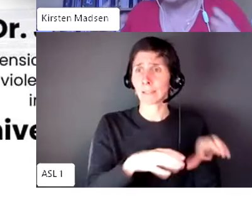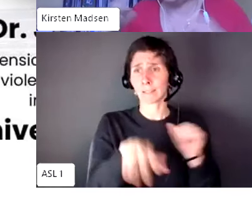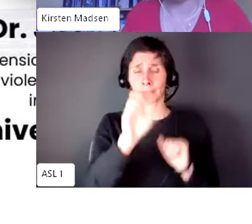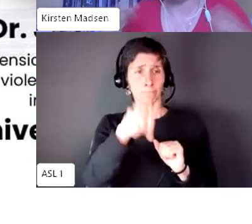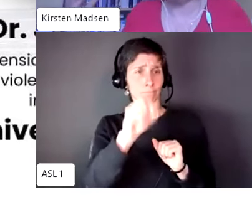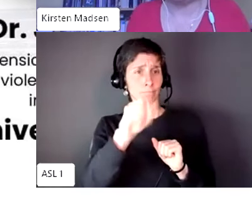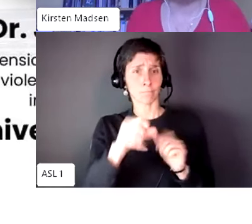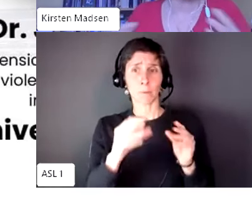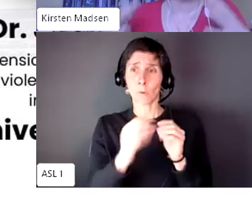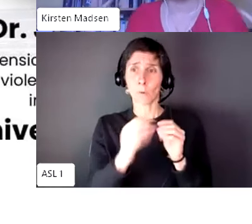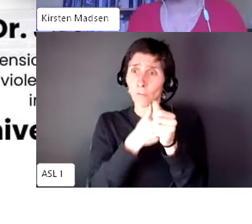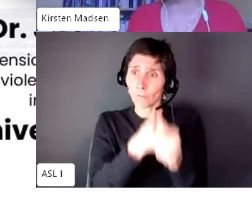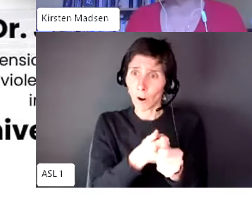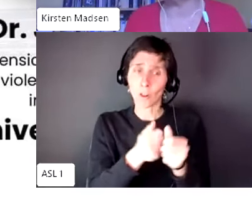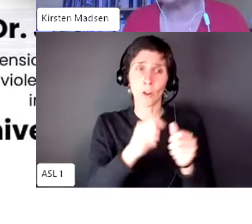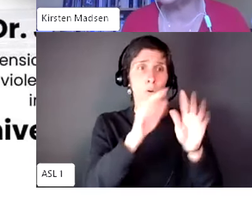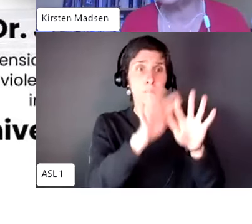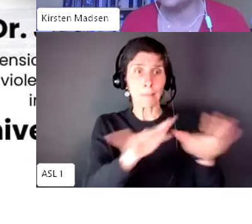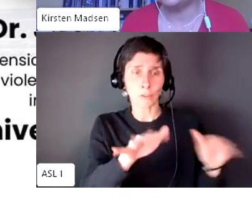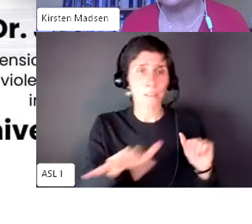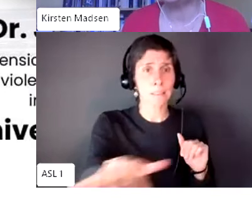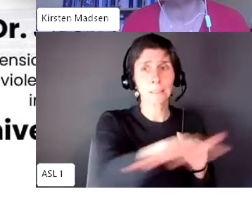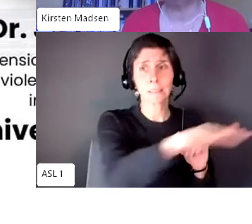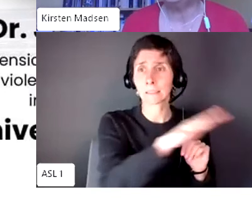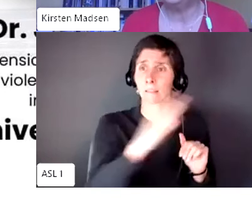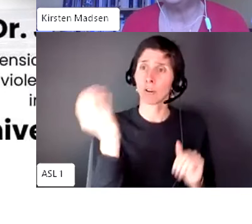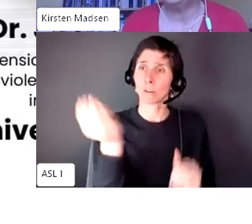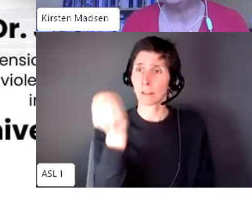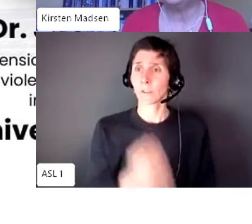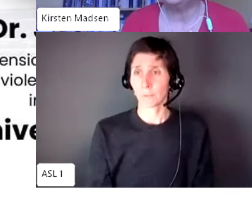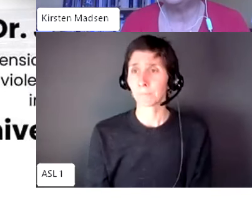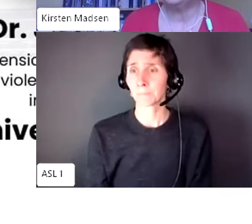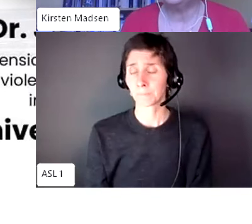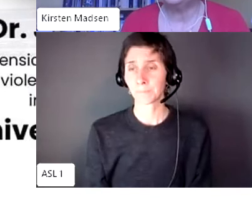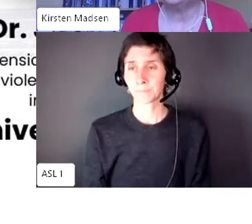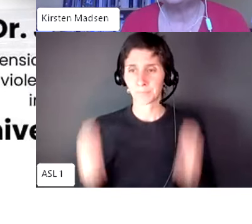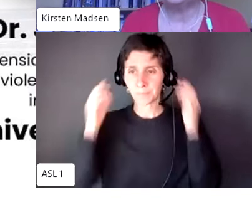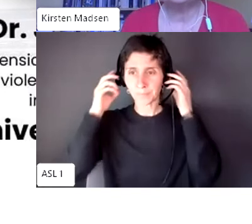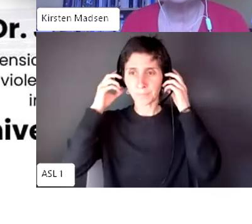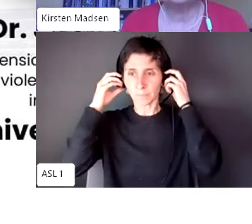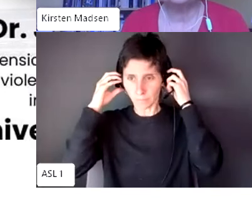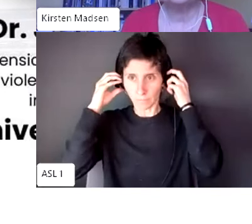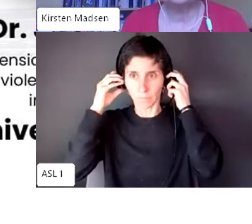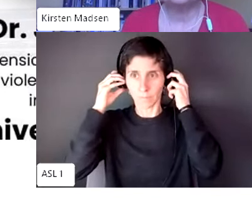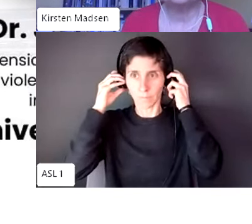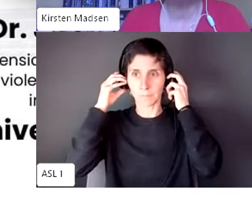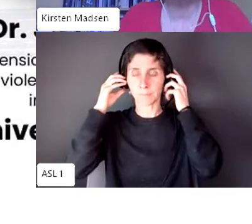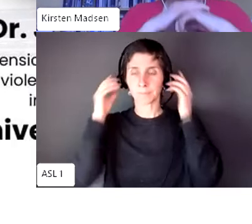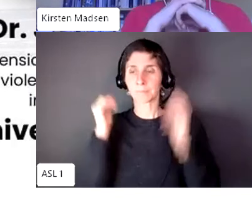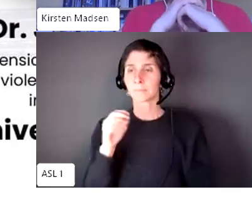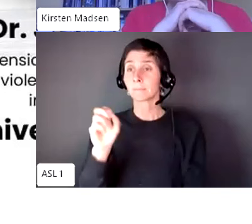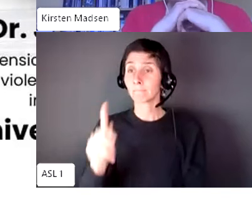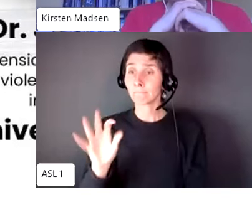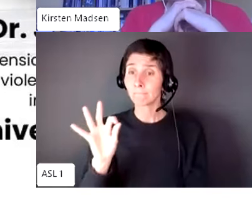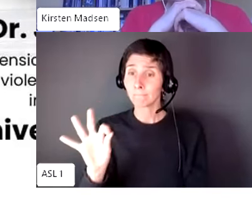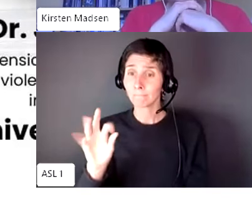more in line with the diversity represented across the province. Great, thank you. So I'm just going to wrap up because I know we're